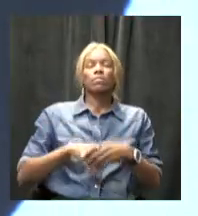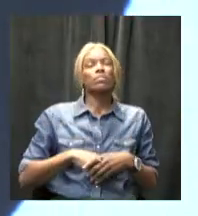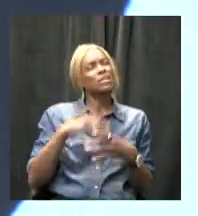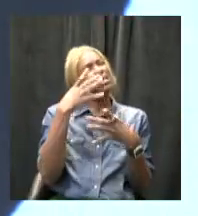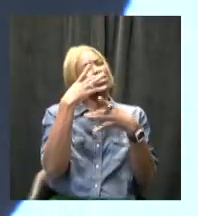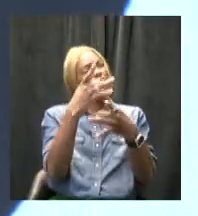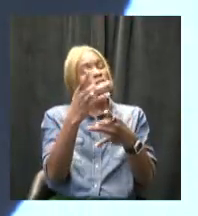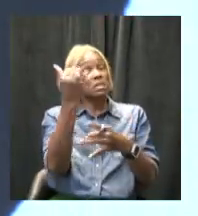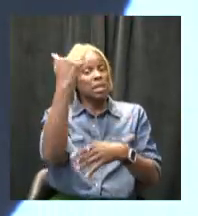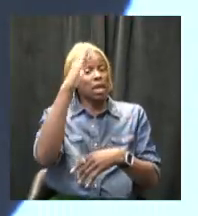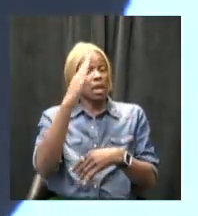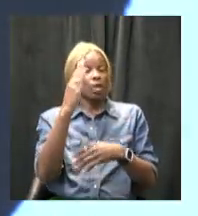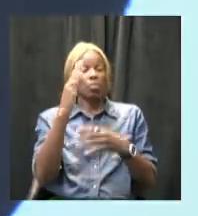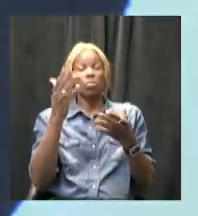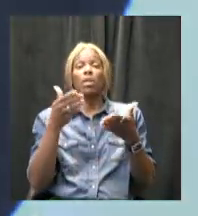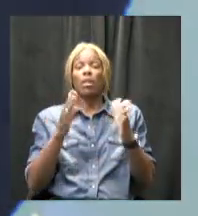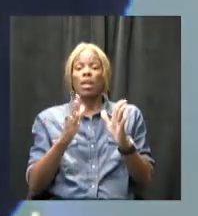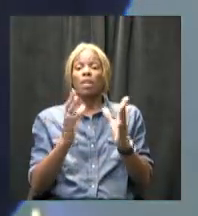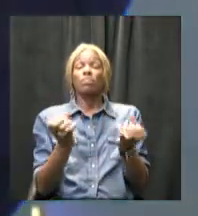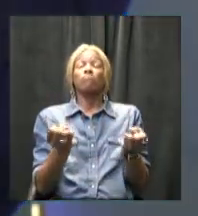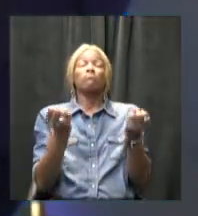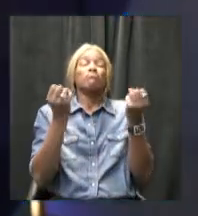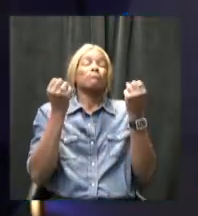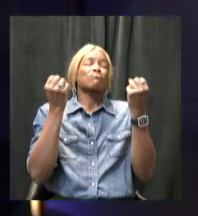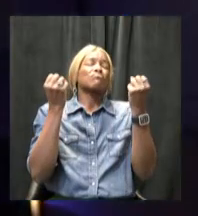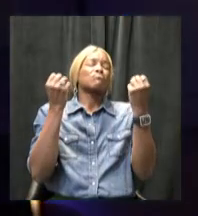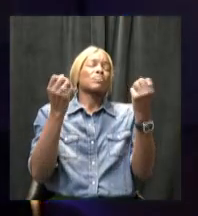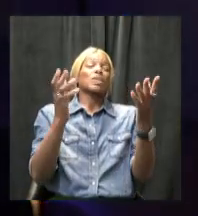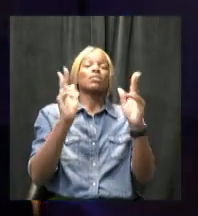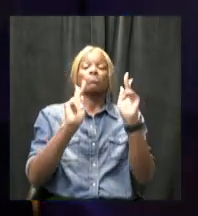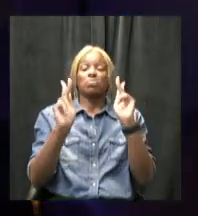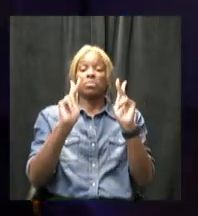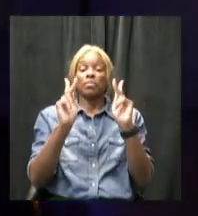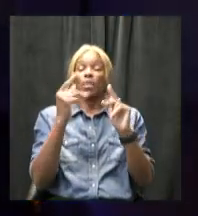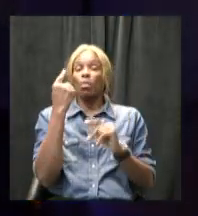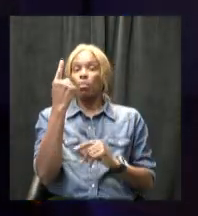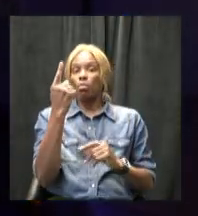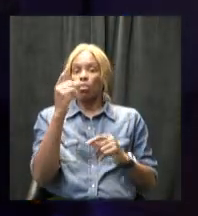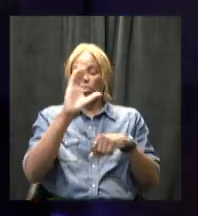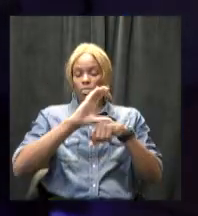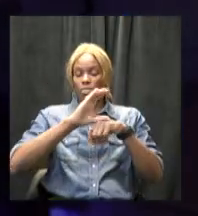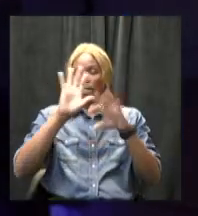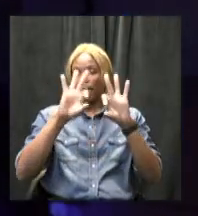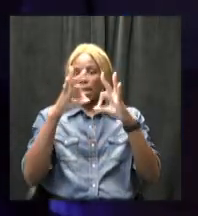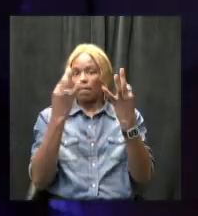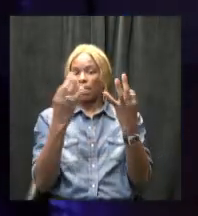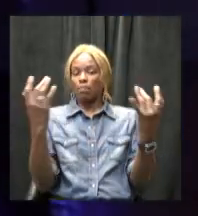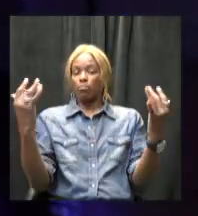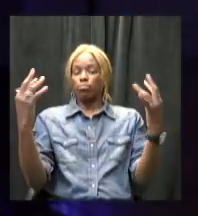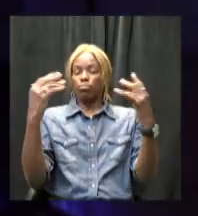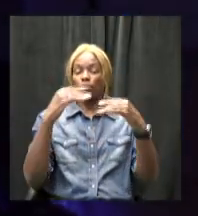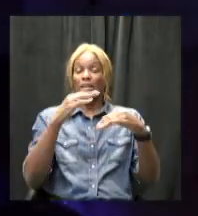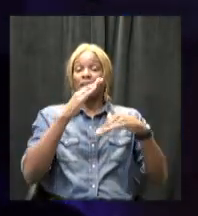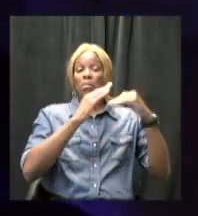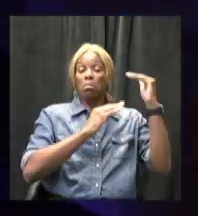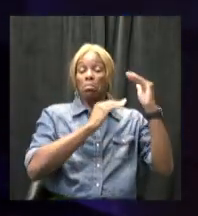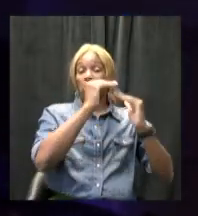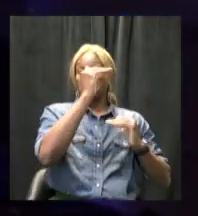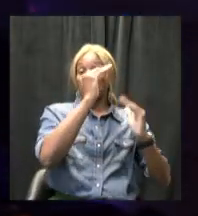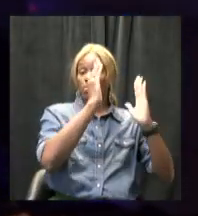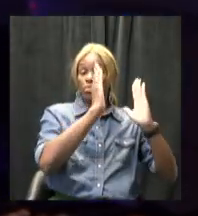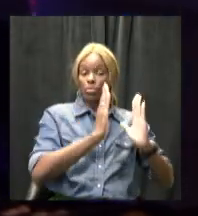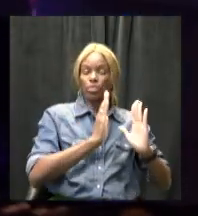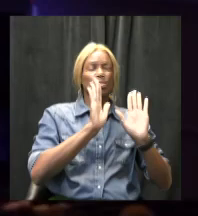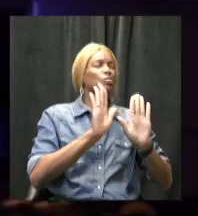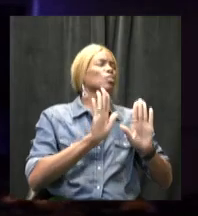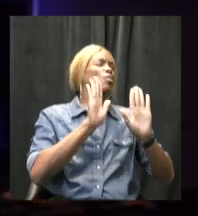many different people in one church family. He got us all in one church family. We've got builders, which are that great